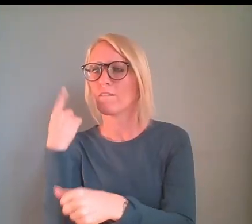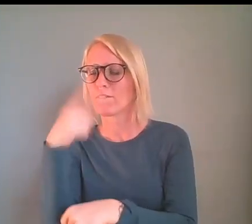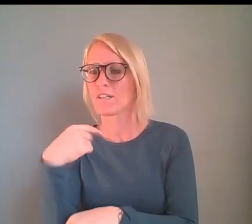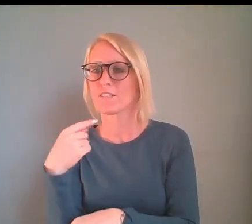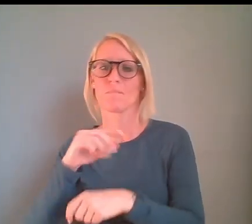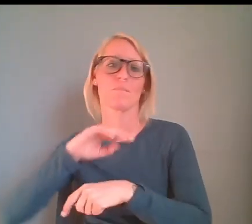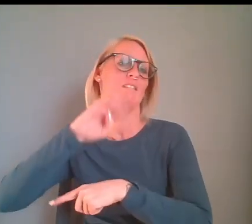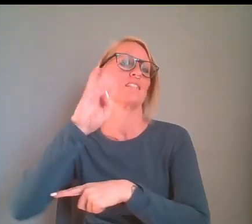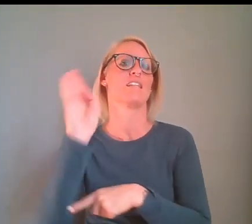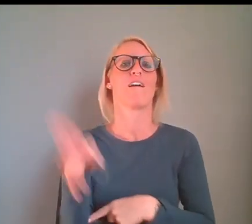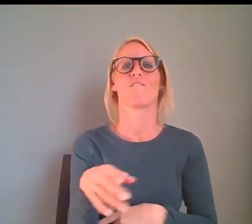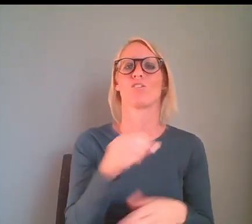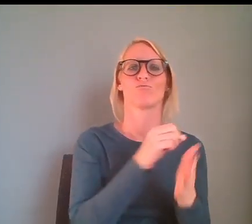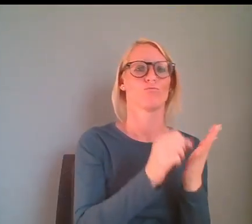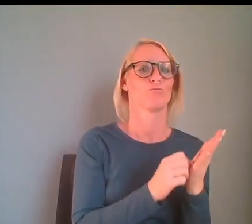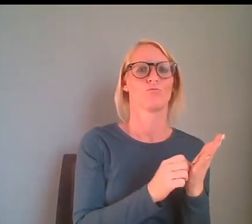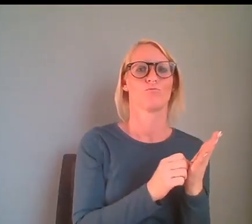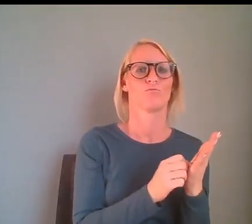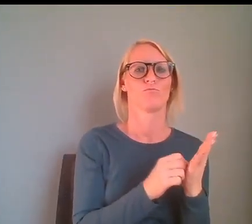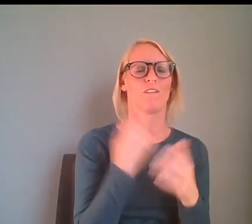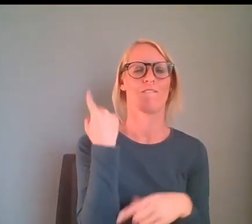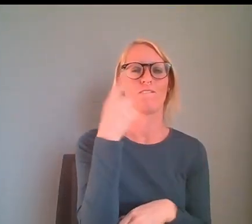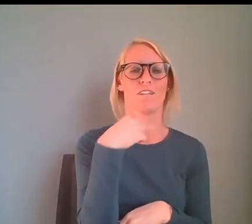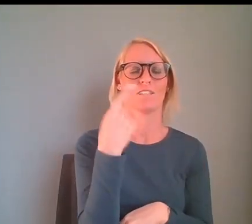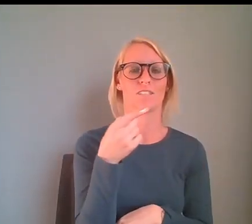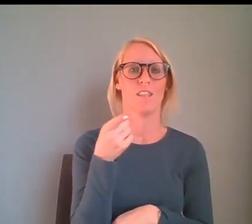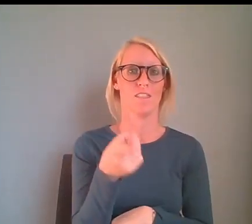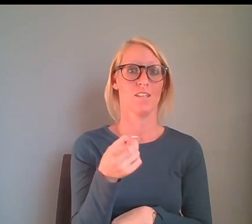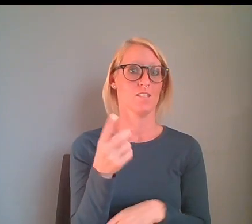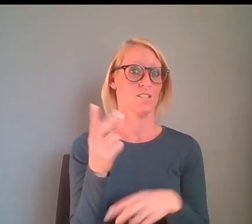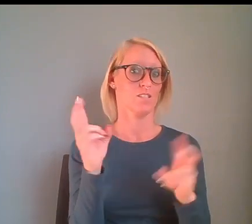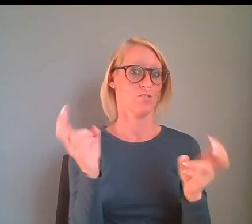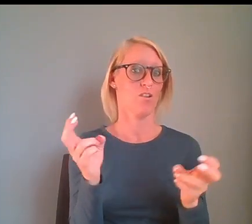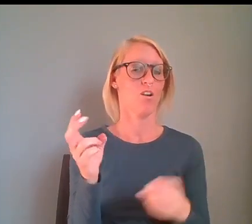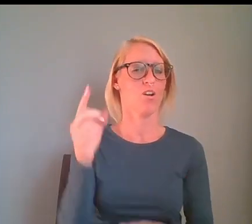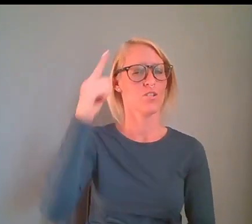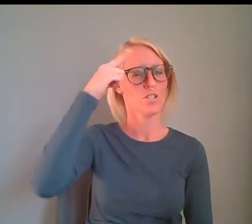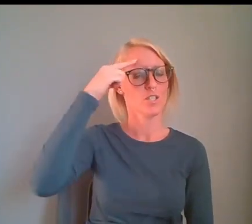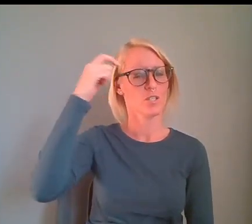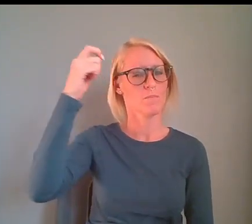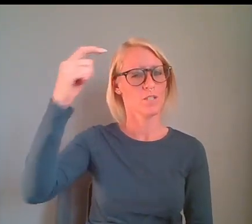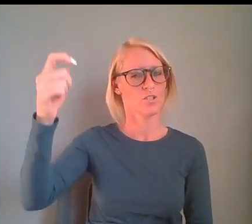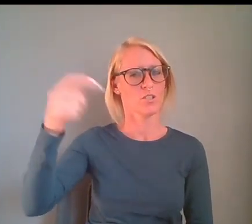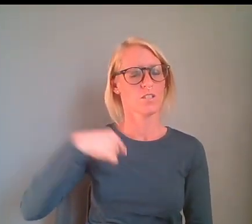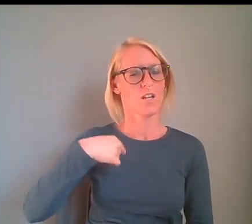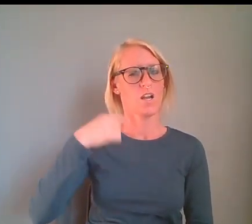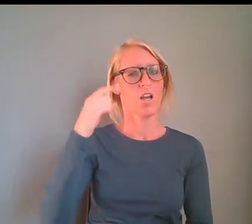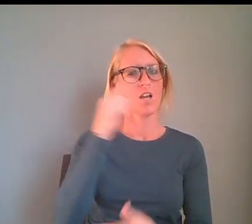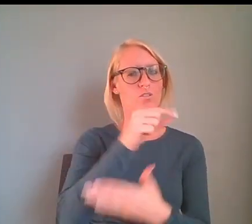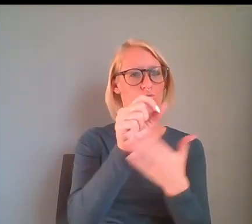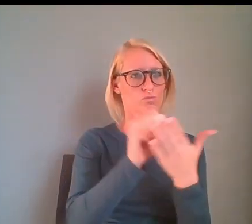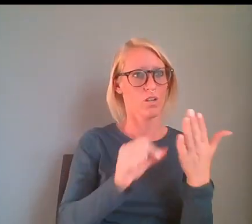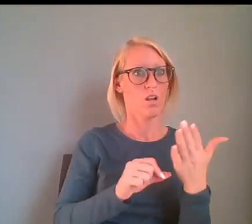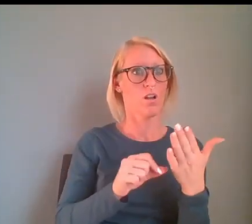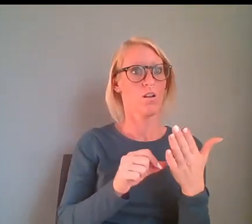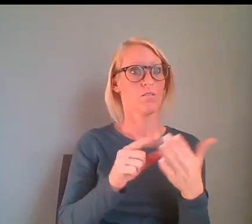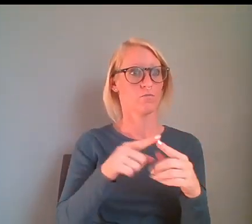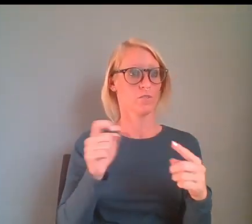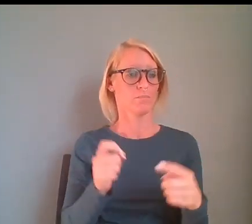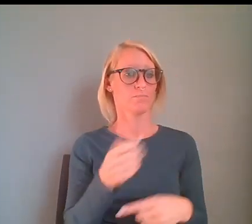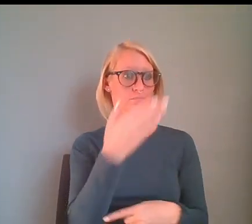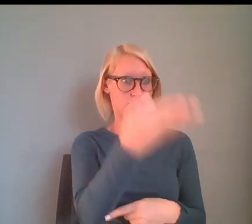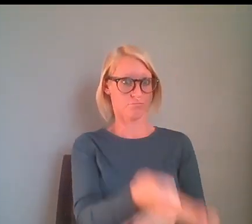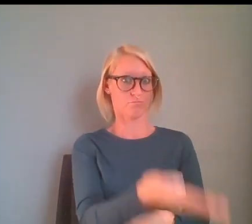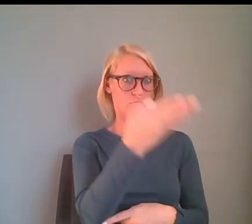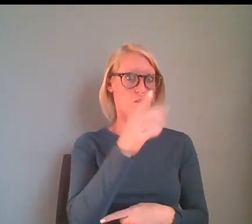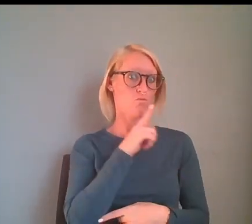This one is called Suspicion, and I drew it from a model. That's mostly how I work, is I draw from an actual person, and